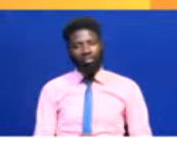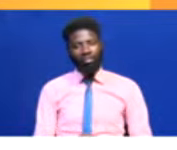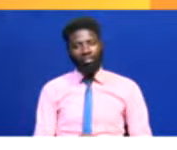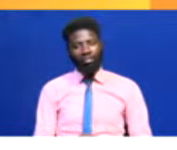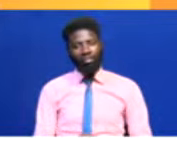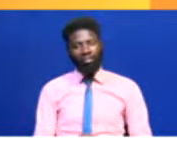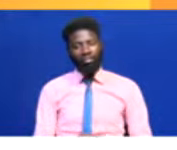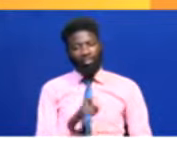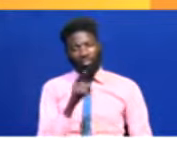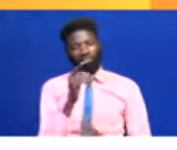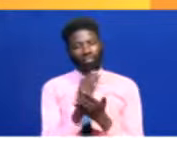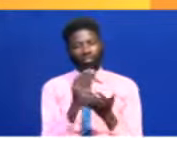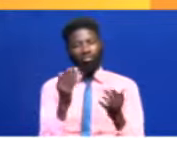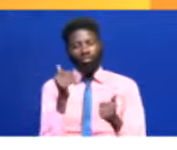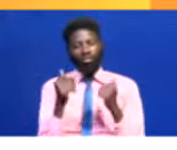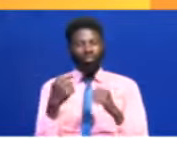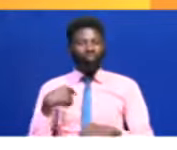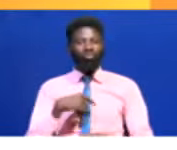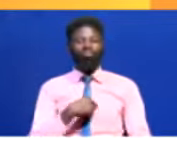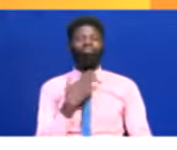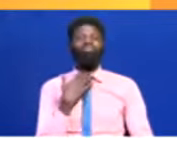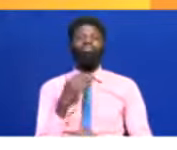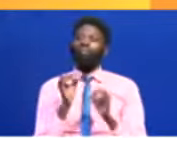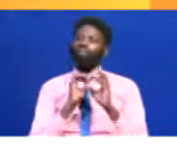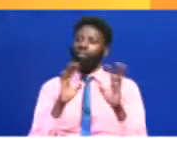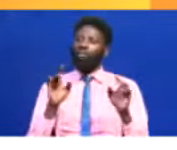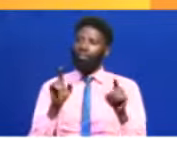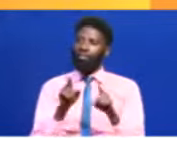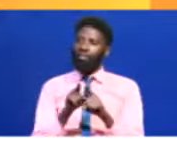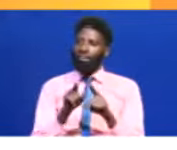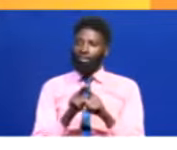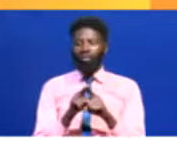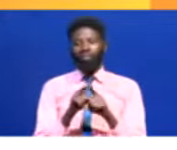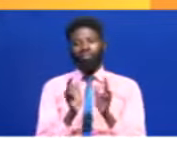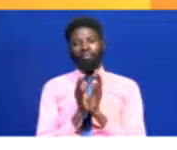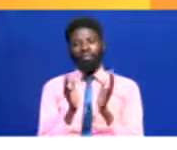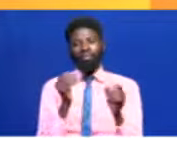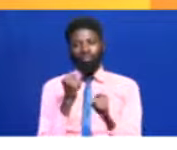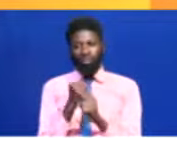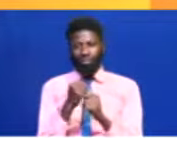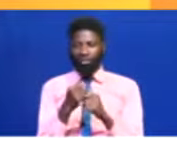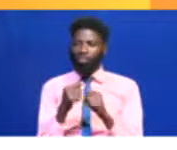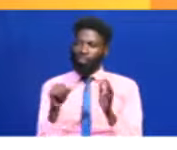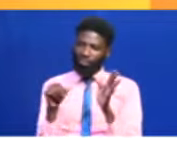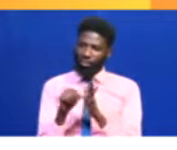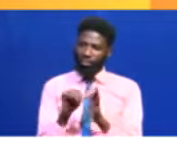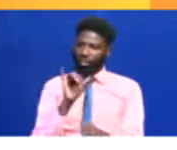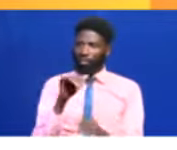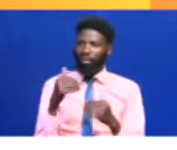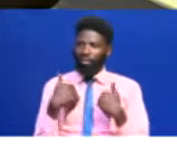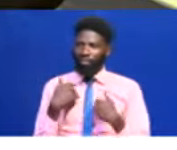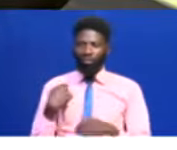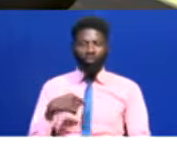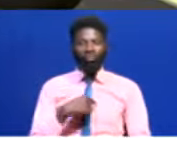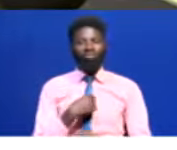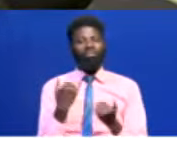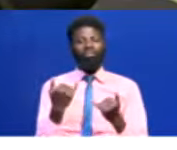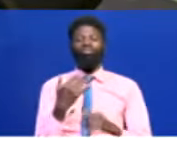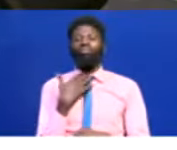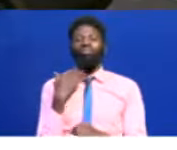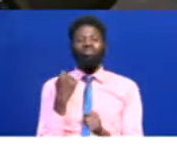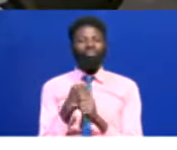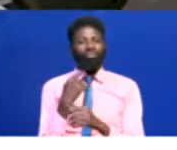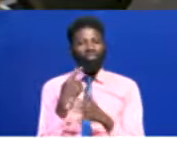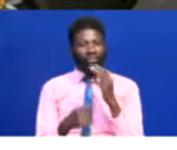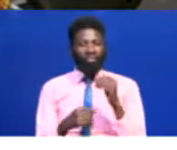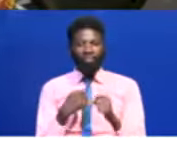something we really don't want. And you see, under public works, have been having that problem. So what we want to do now is to make sure that